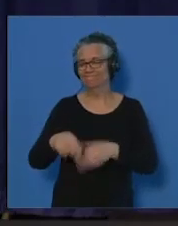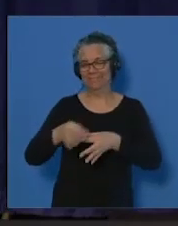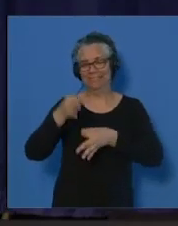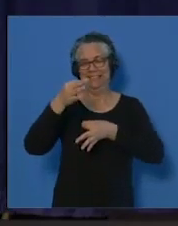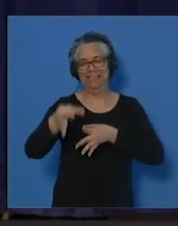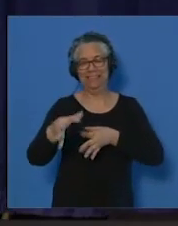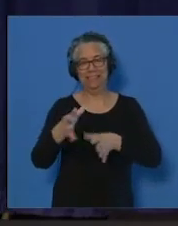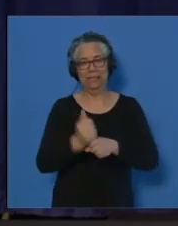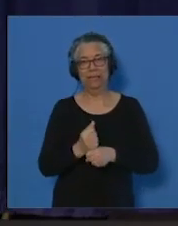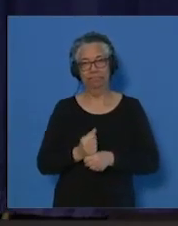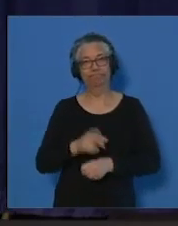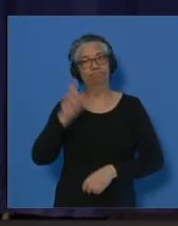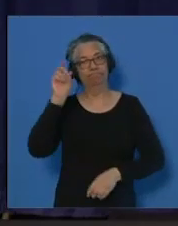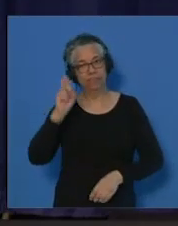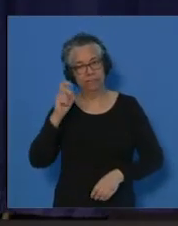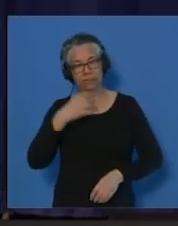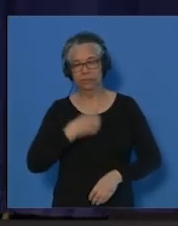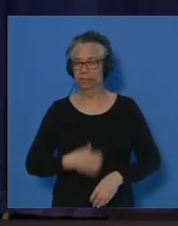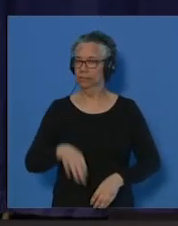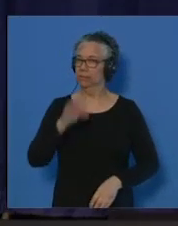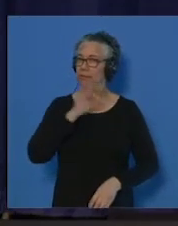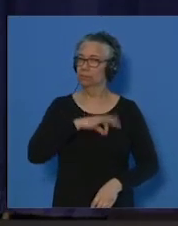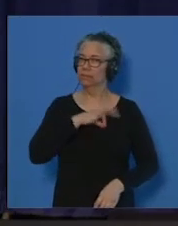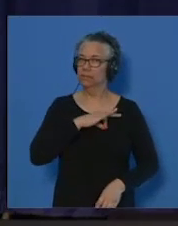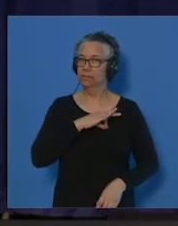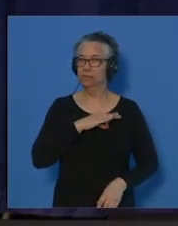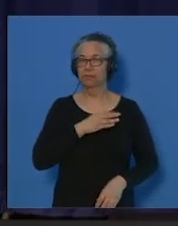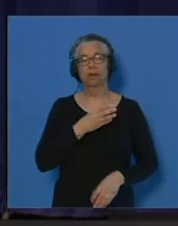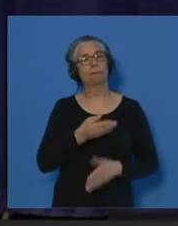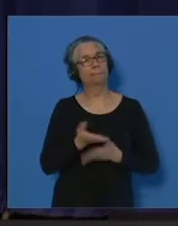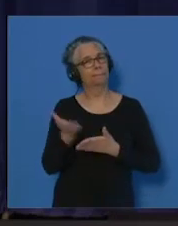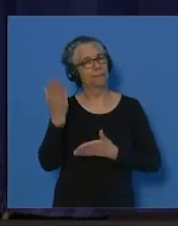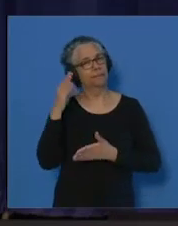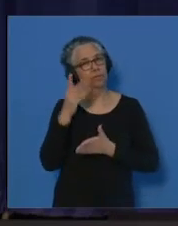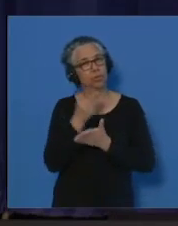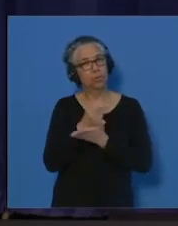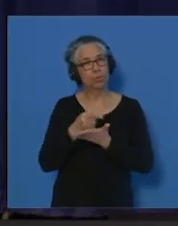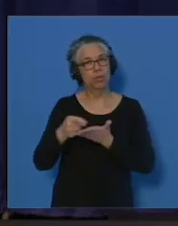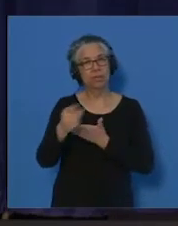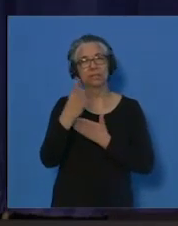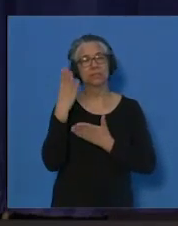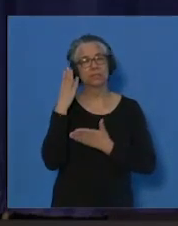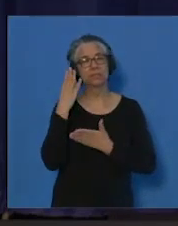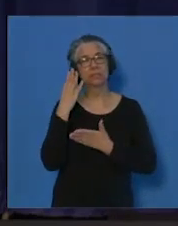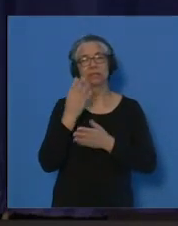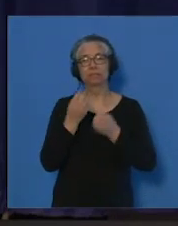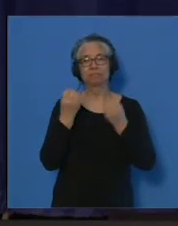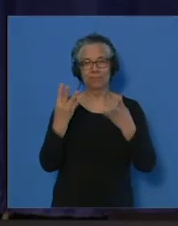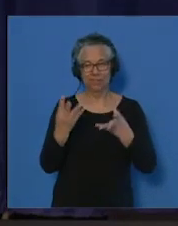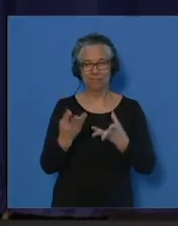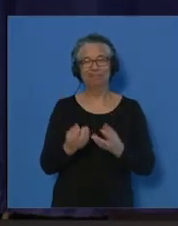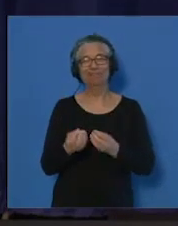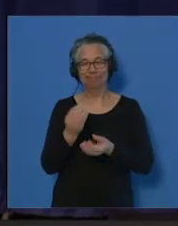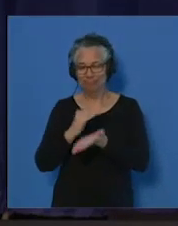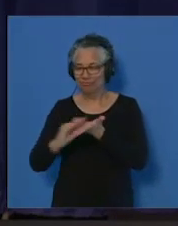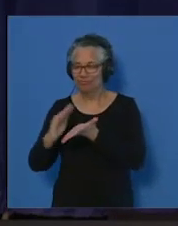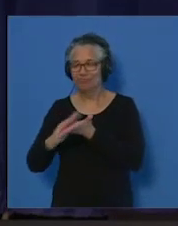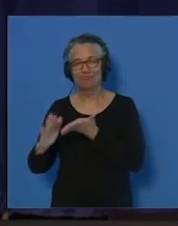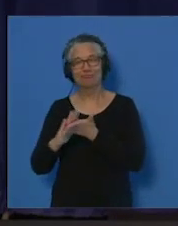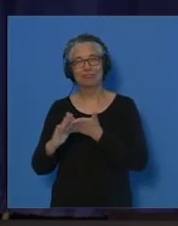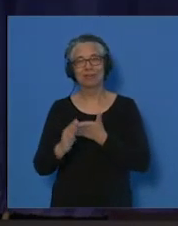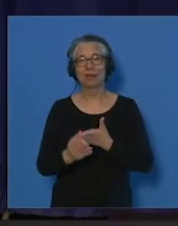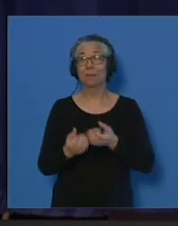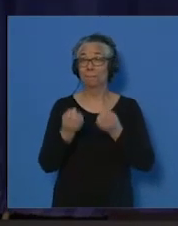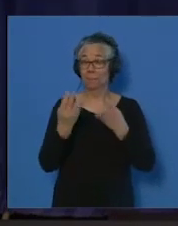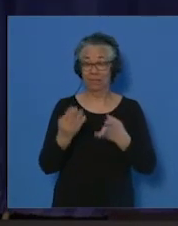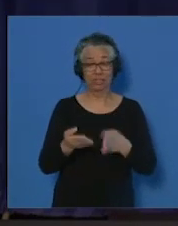badly needed benefits. Over the last couple of weeks, much of this has been cleaned up, and significant improvements